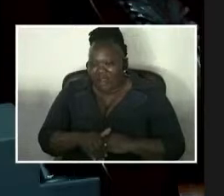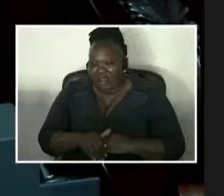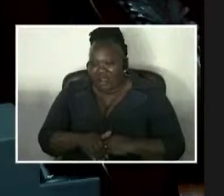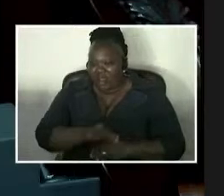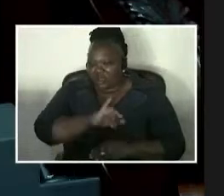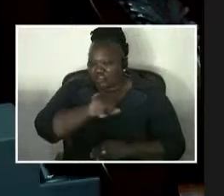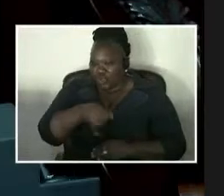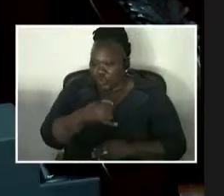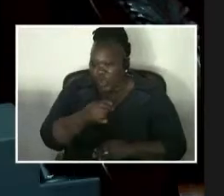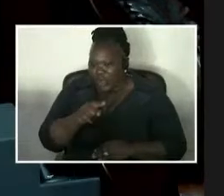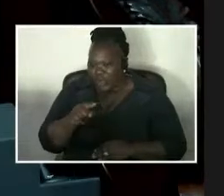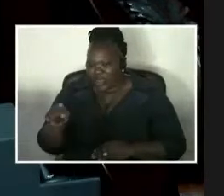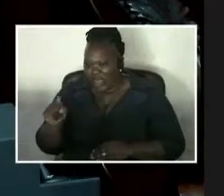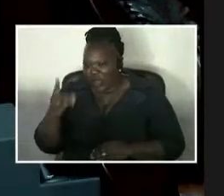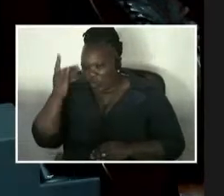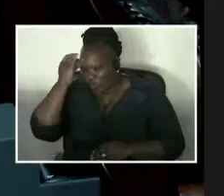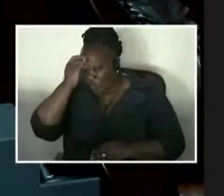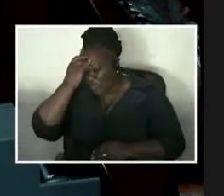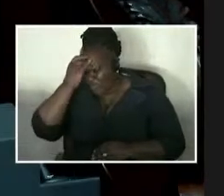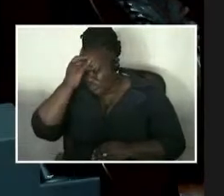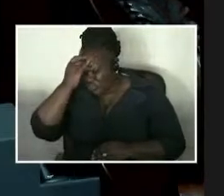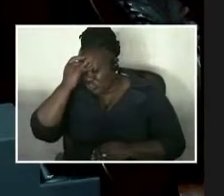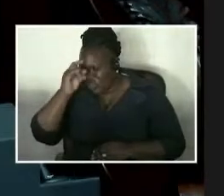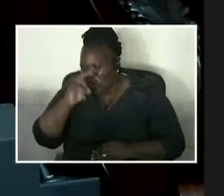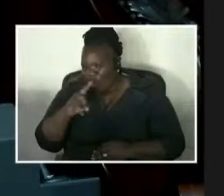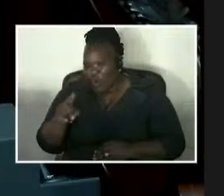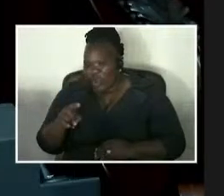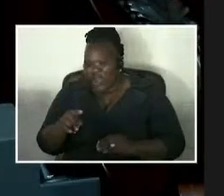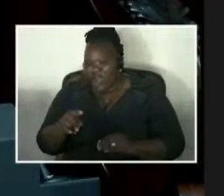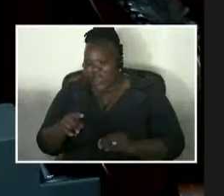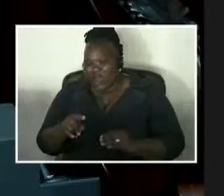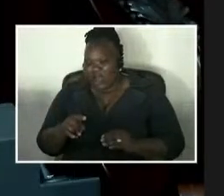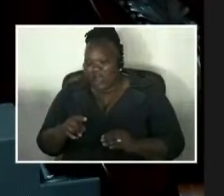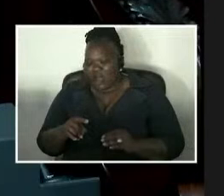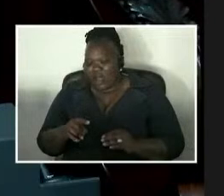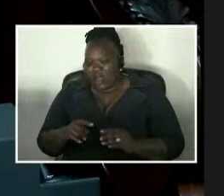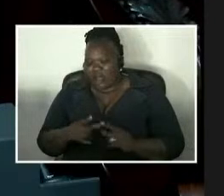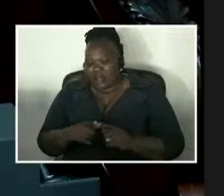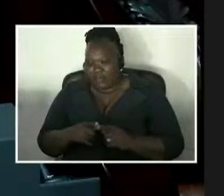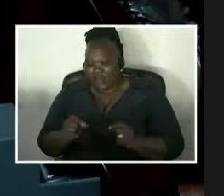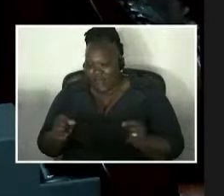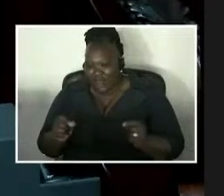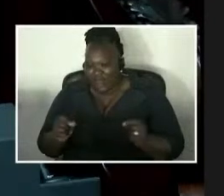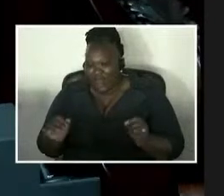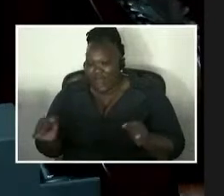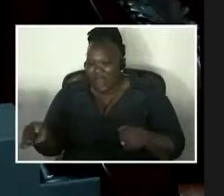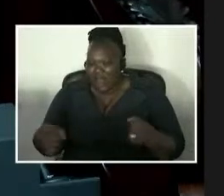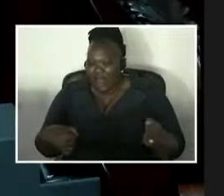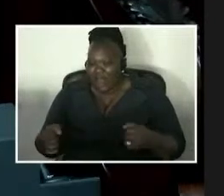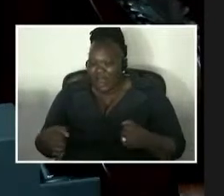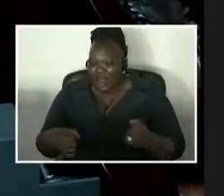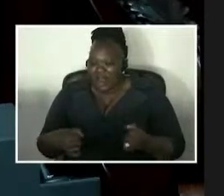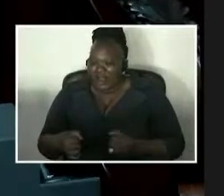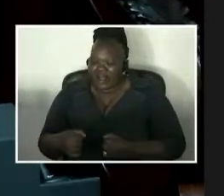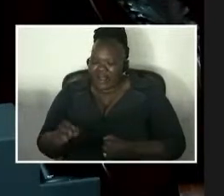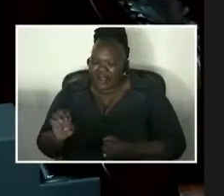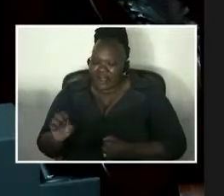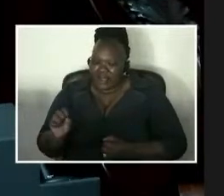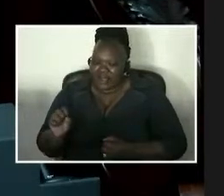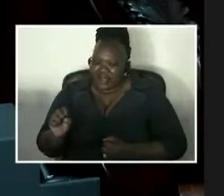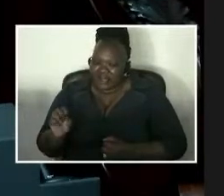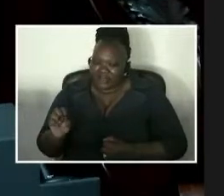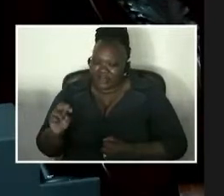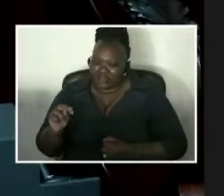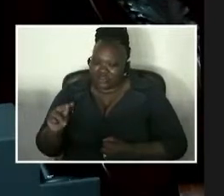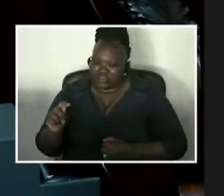january to march came to an end is the department now hiring the essential staff that